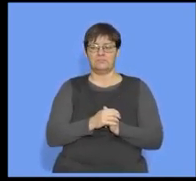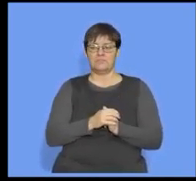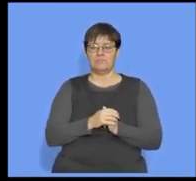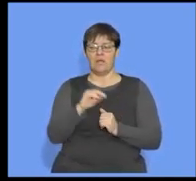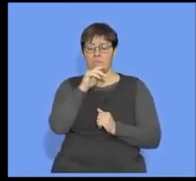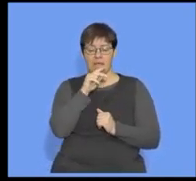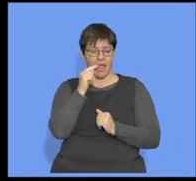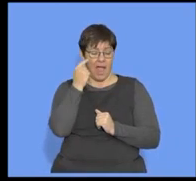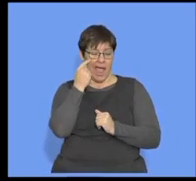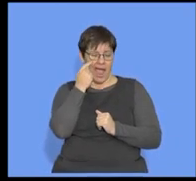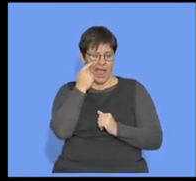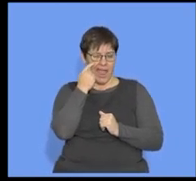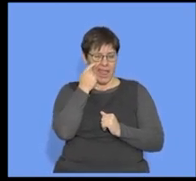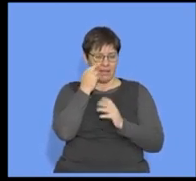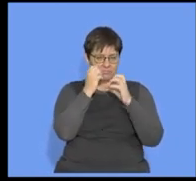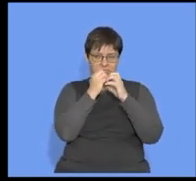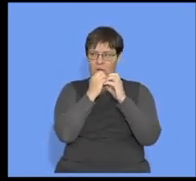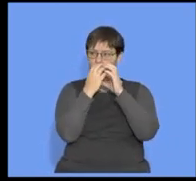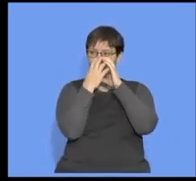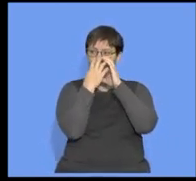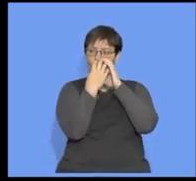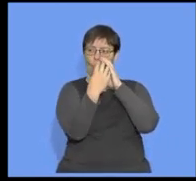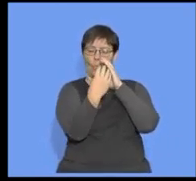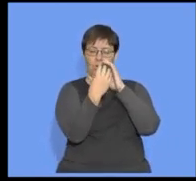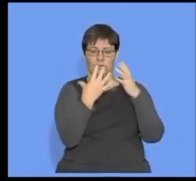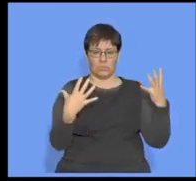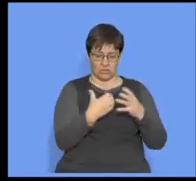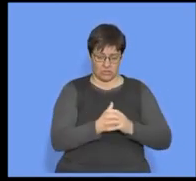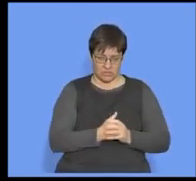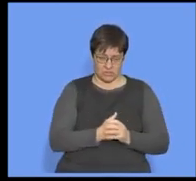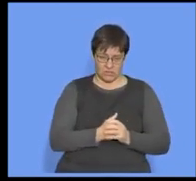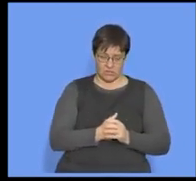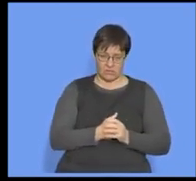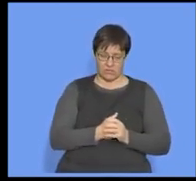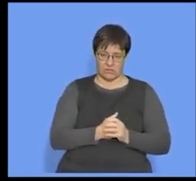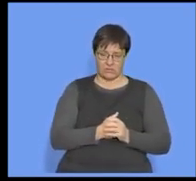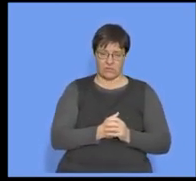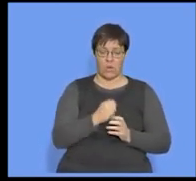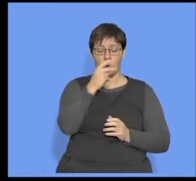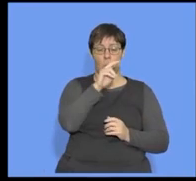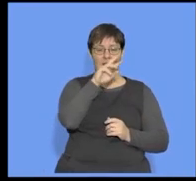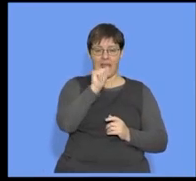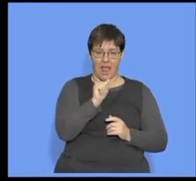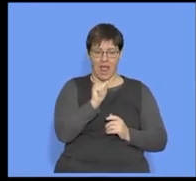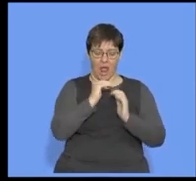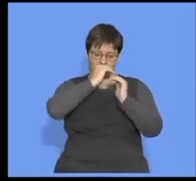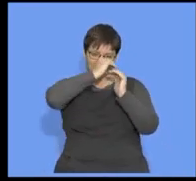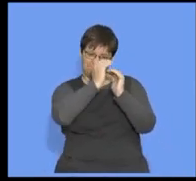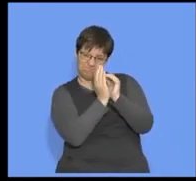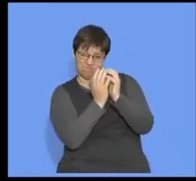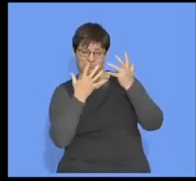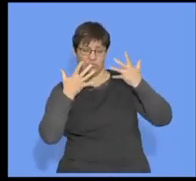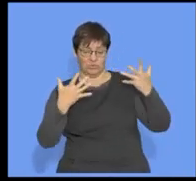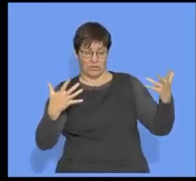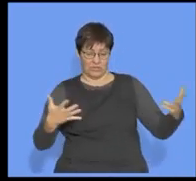is a short-sightedness, where now we see the eyeball that is too long, and then the cornea